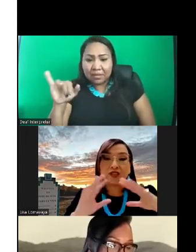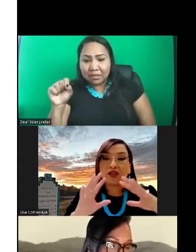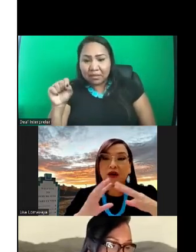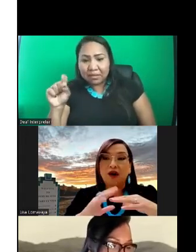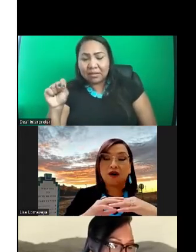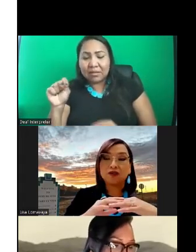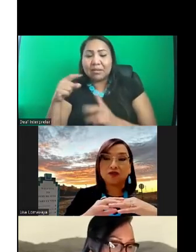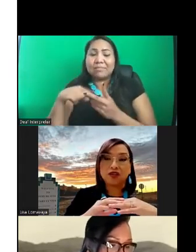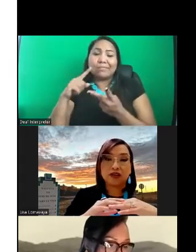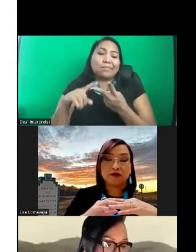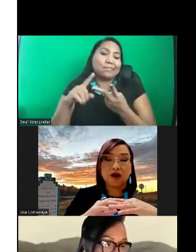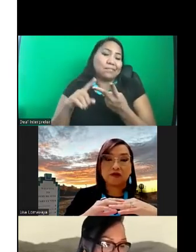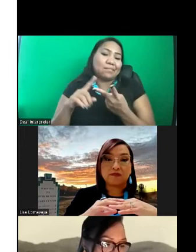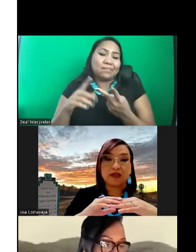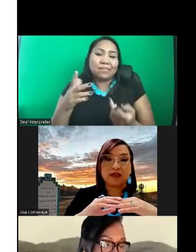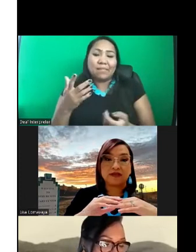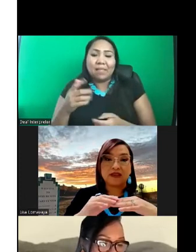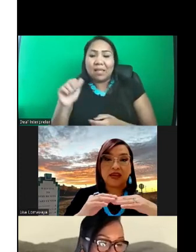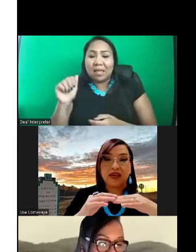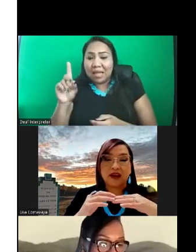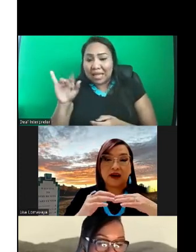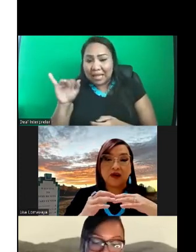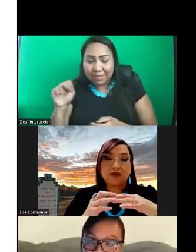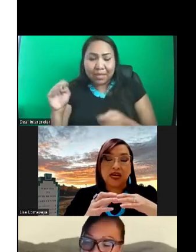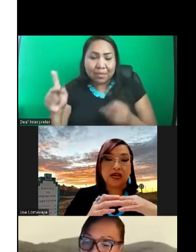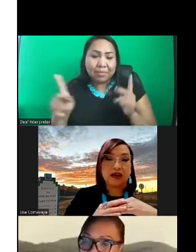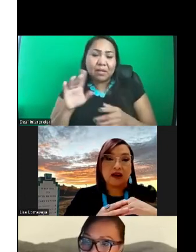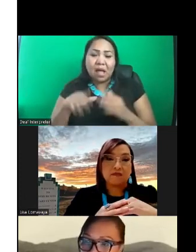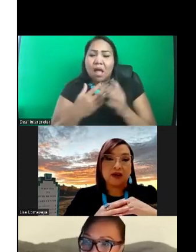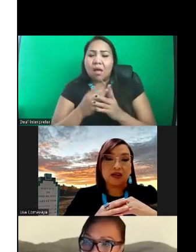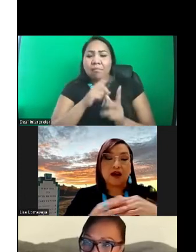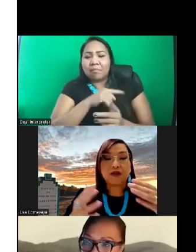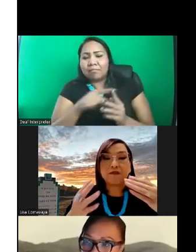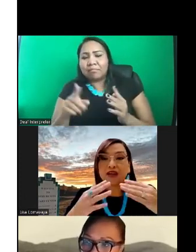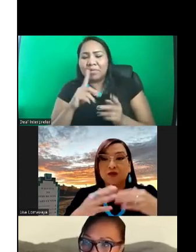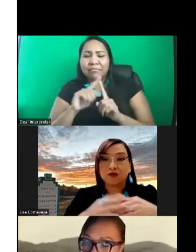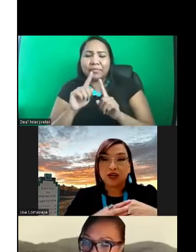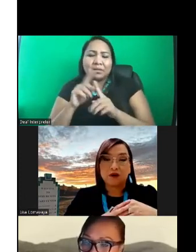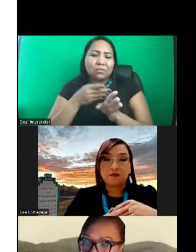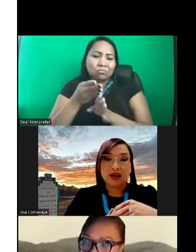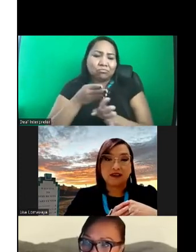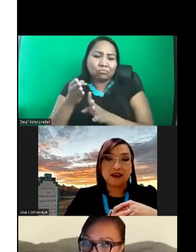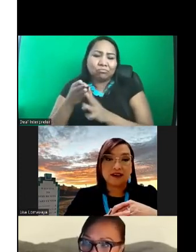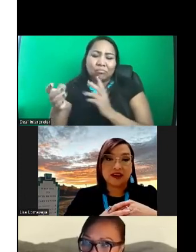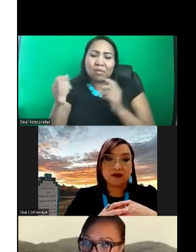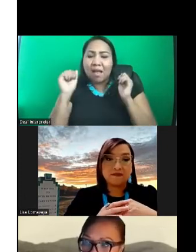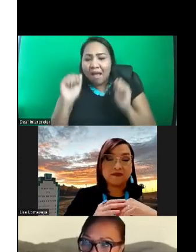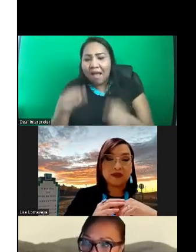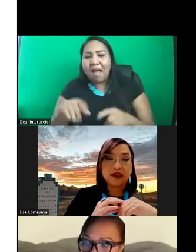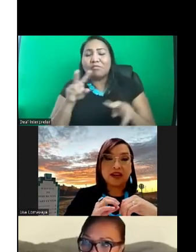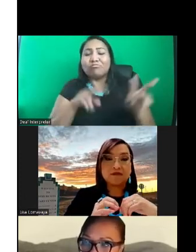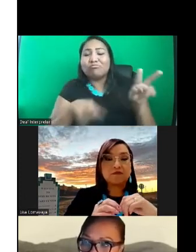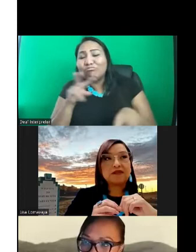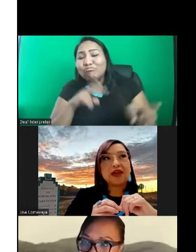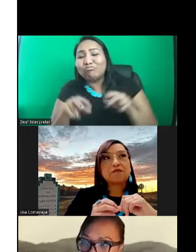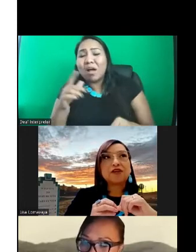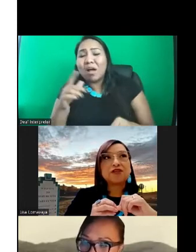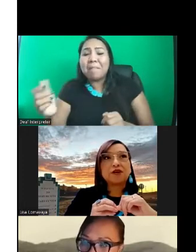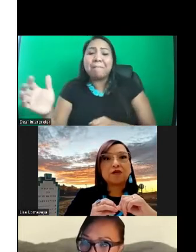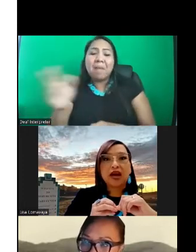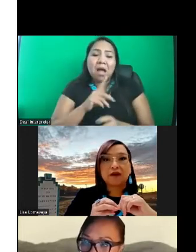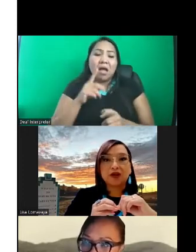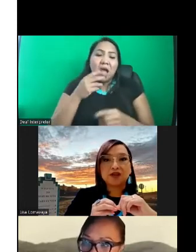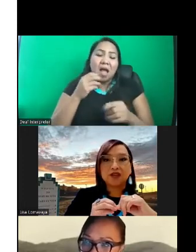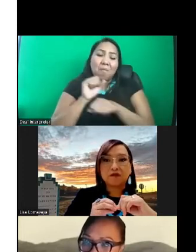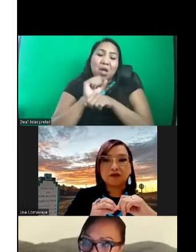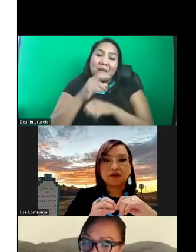They get to learn about all those career possibilities that they can obtain in coming back to work at Hopi Healthcare Center. And like this